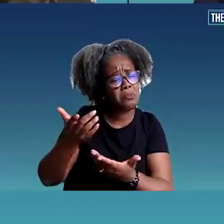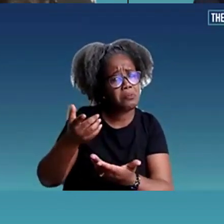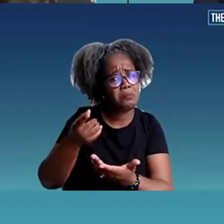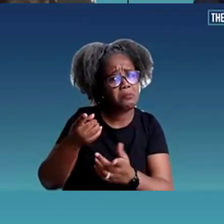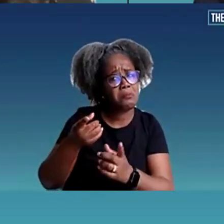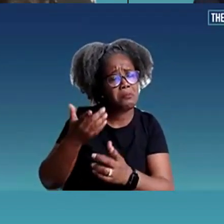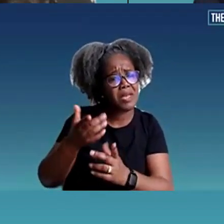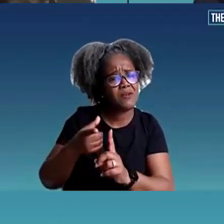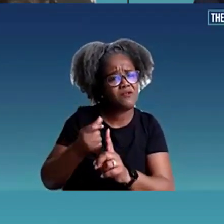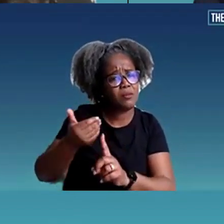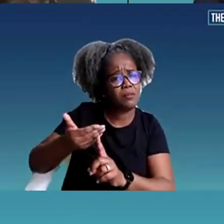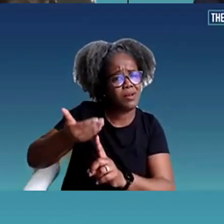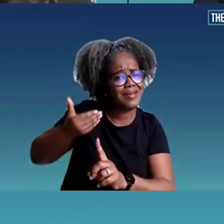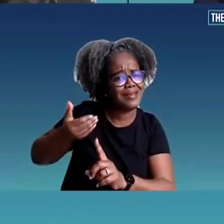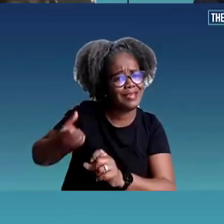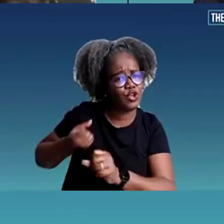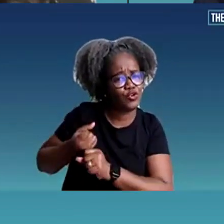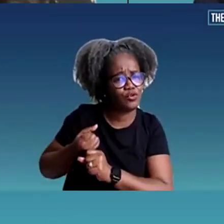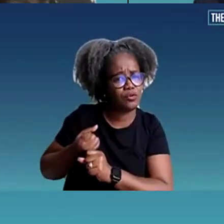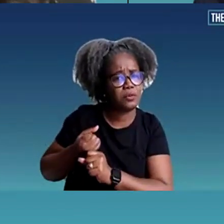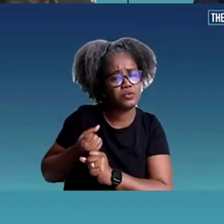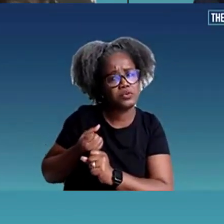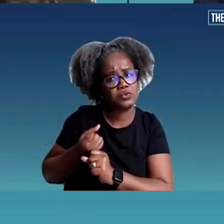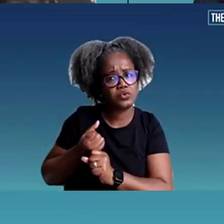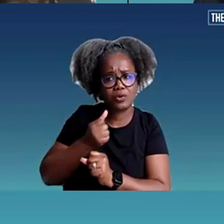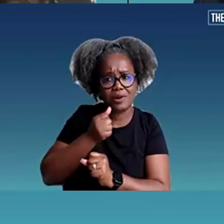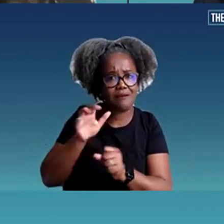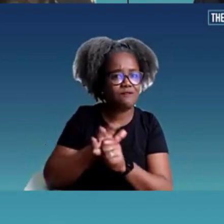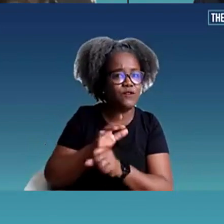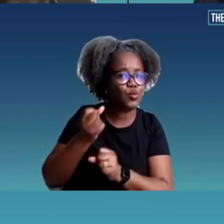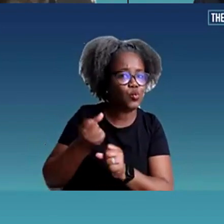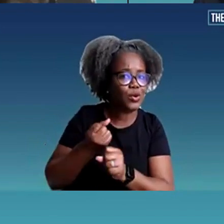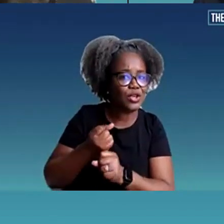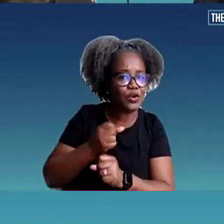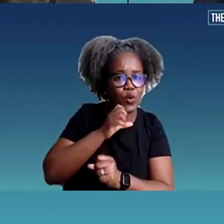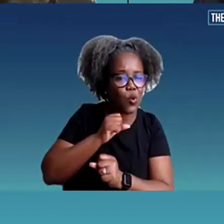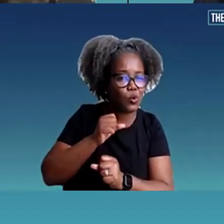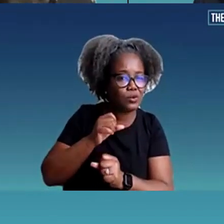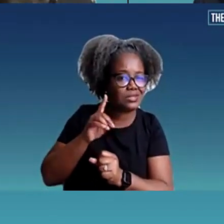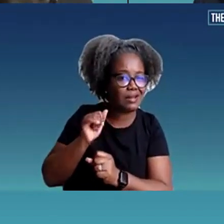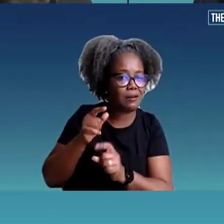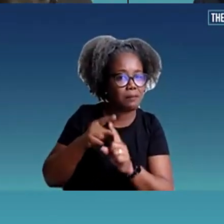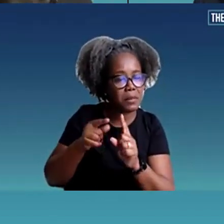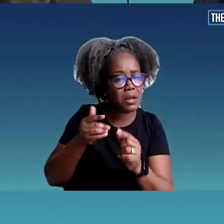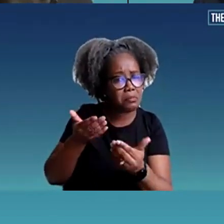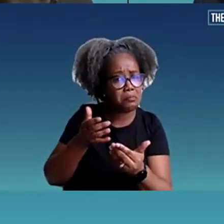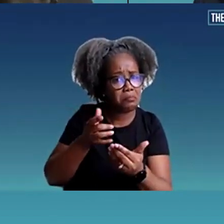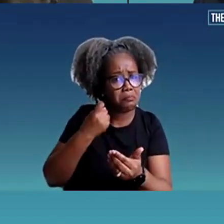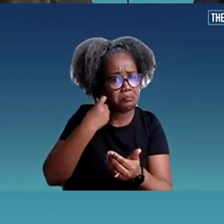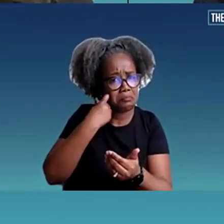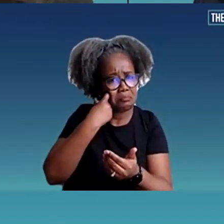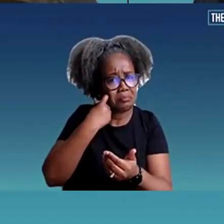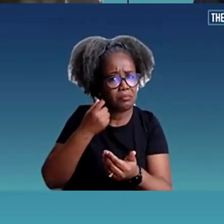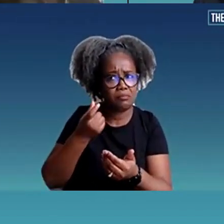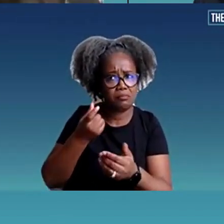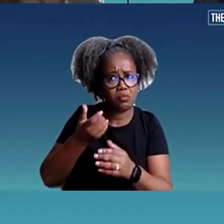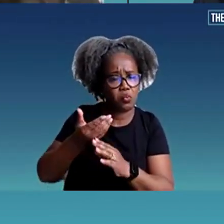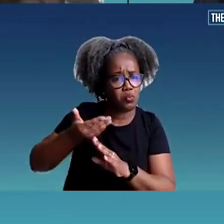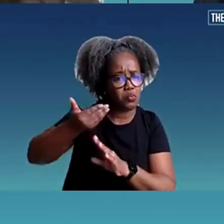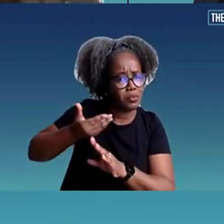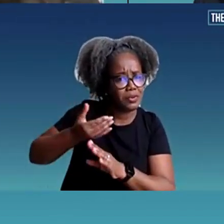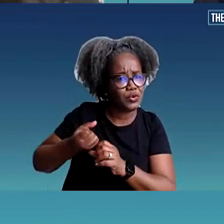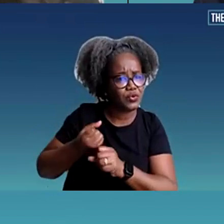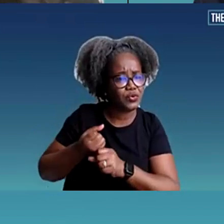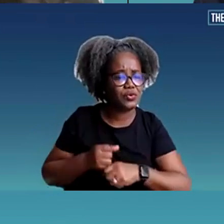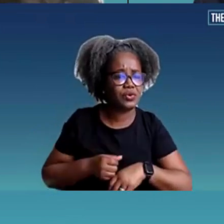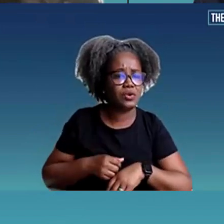as you can get on a public site. And you can find disparities by both